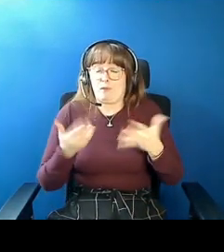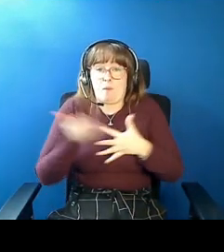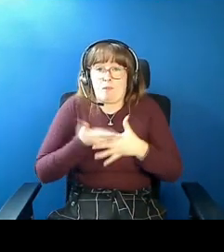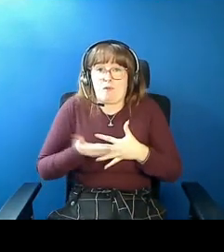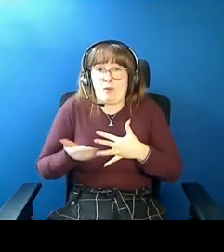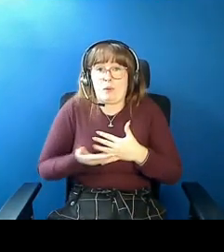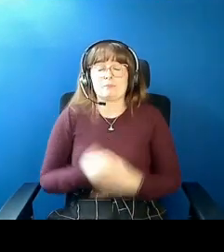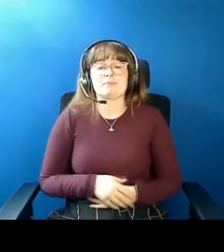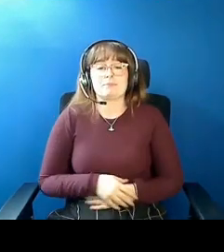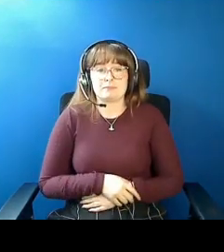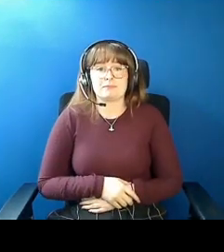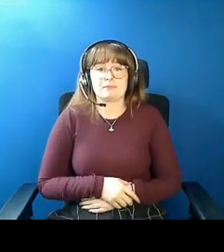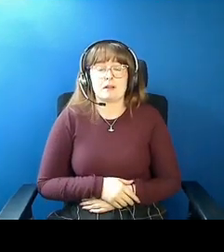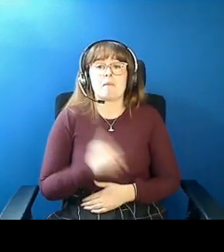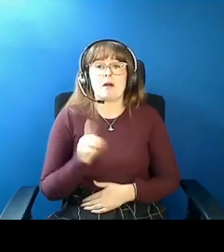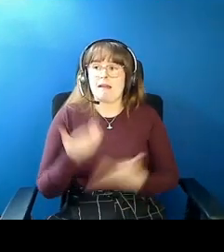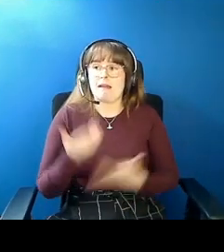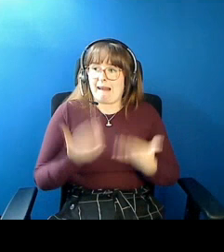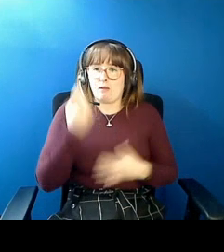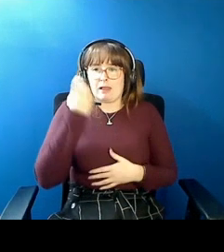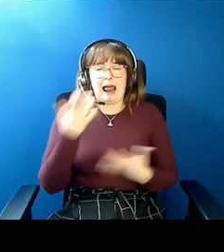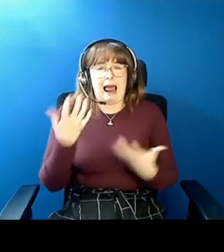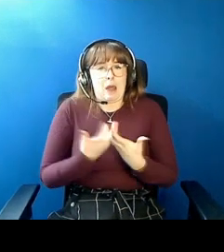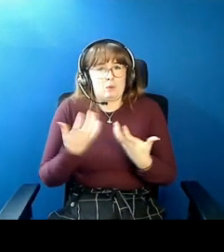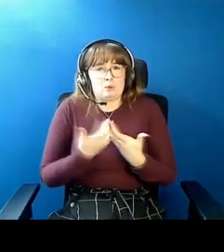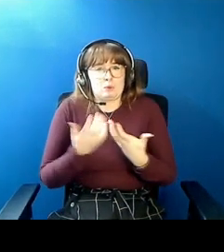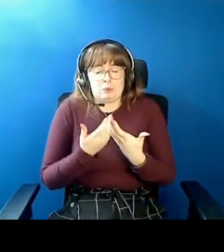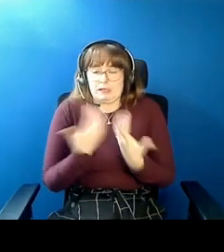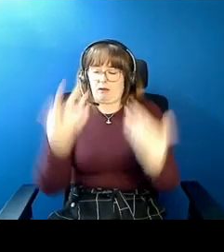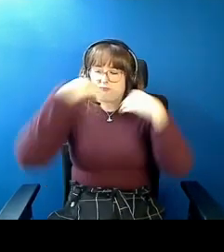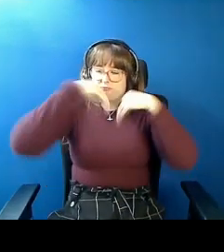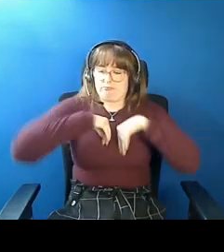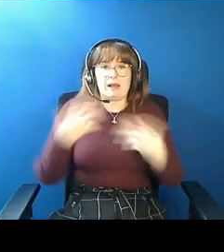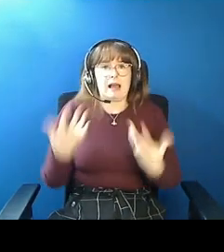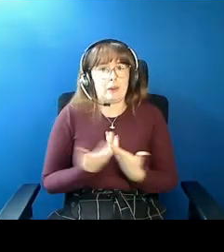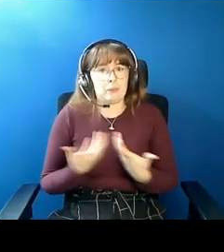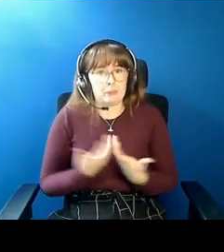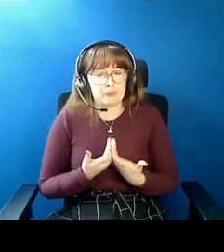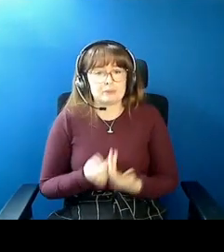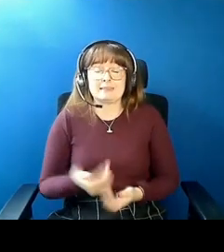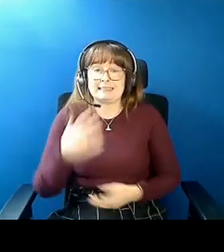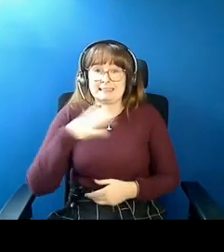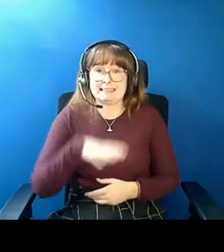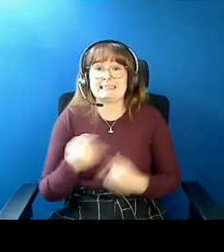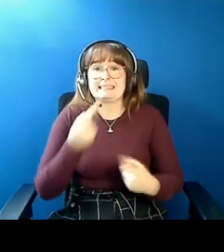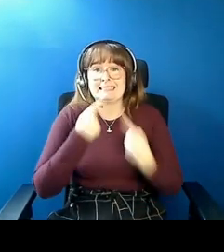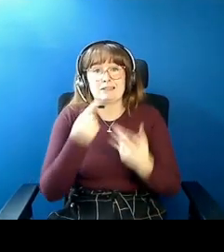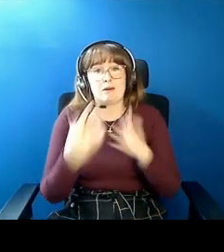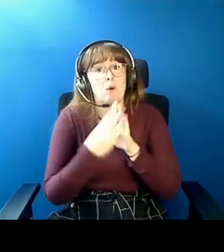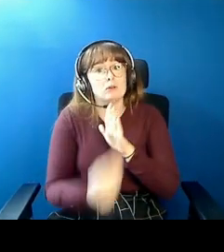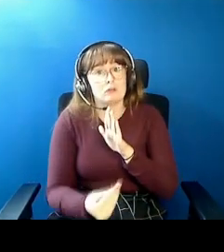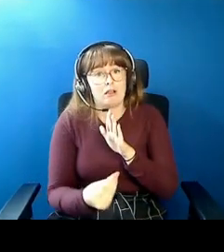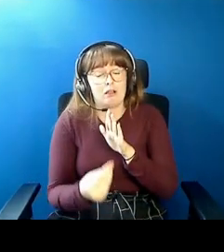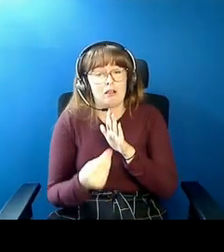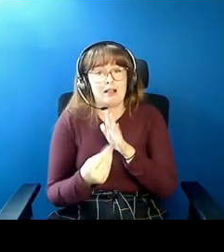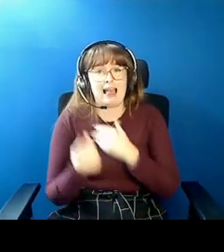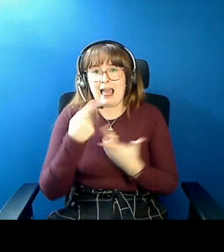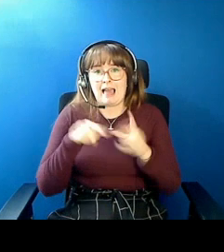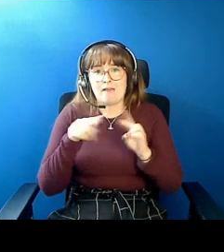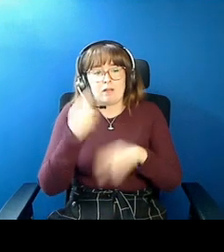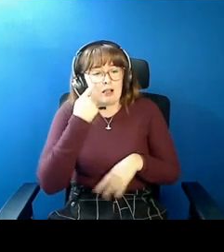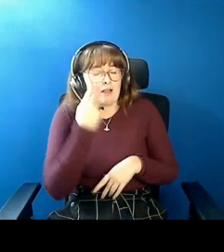saying, right, how do we interpret that? And you really need data modeling. If you're just looking at a few properties, you can do this